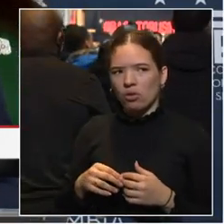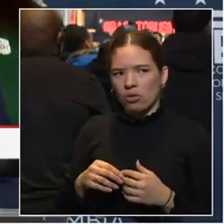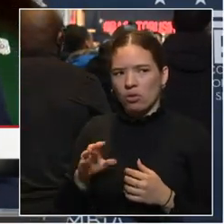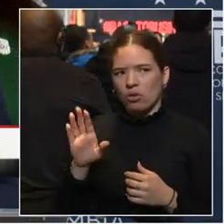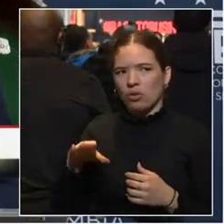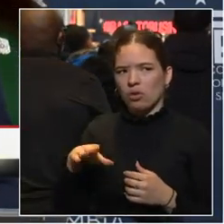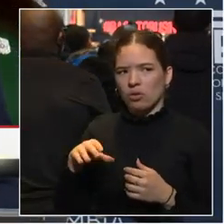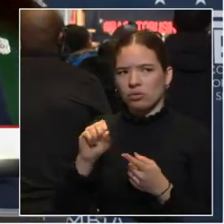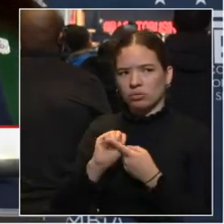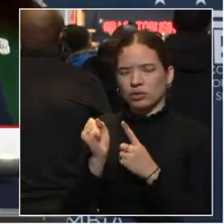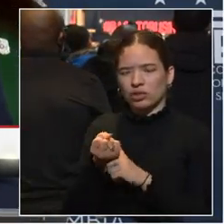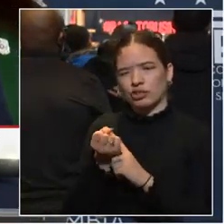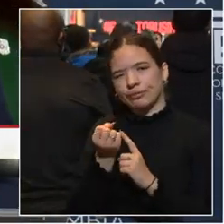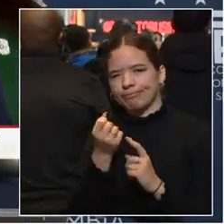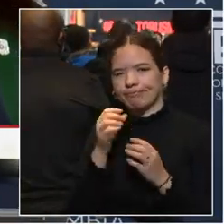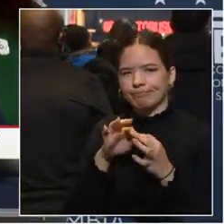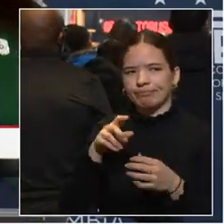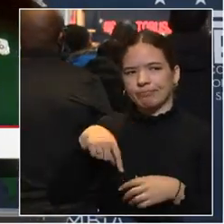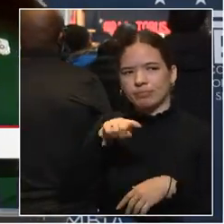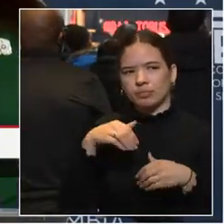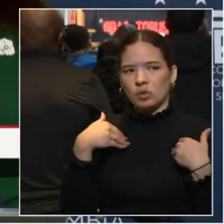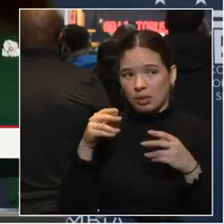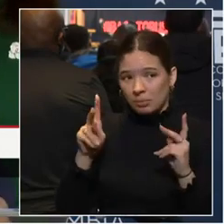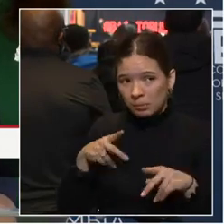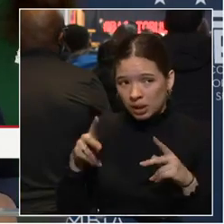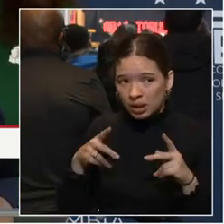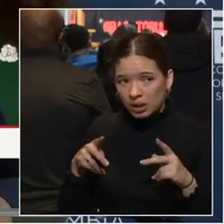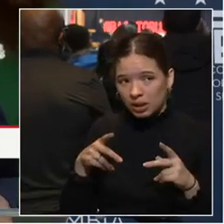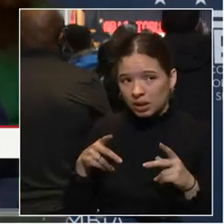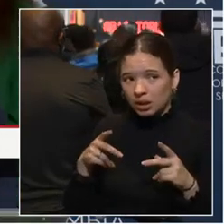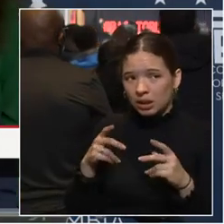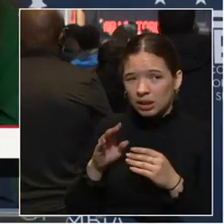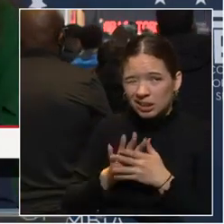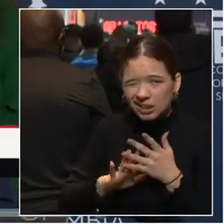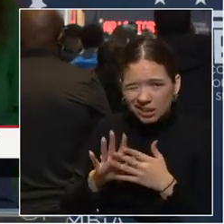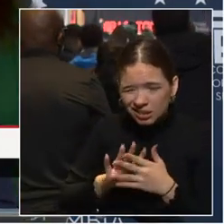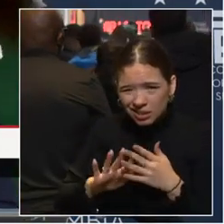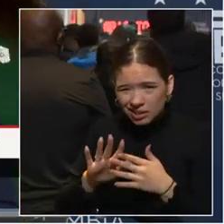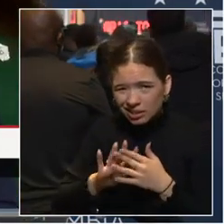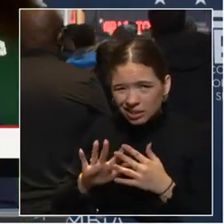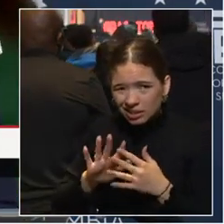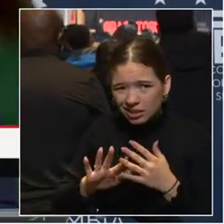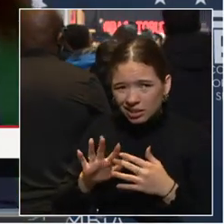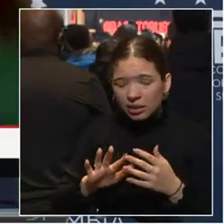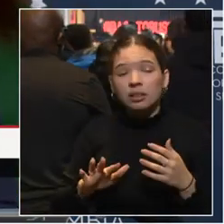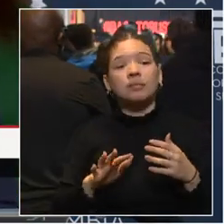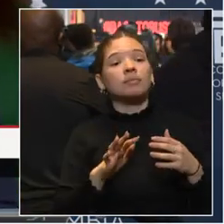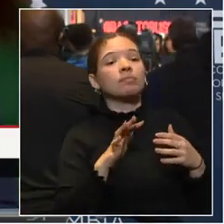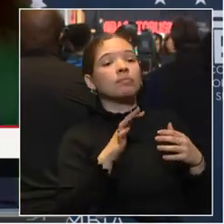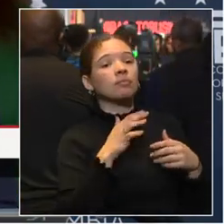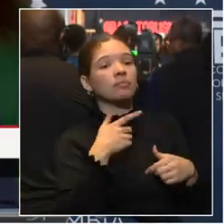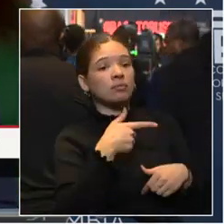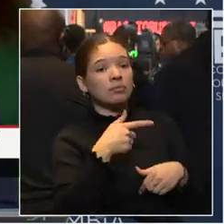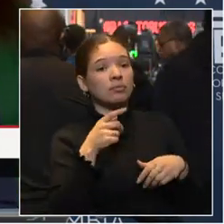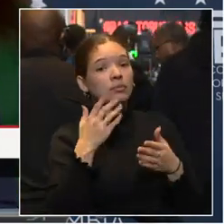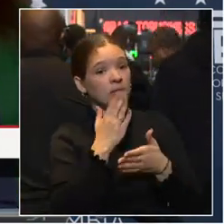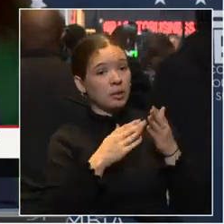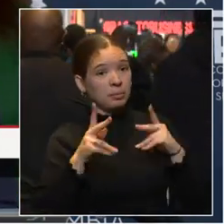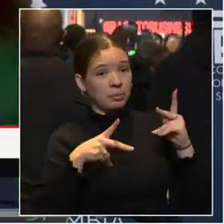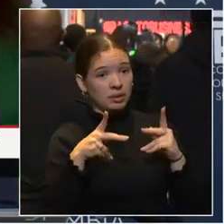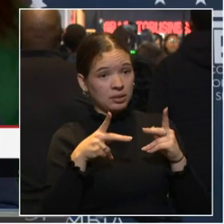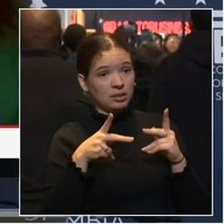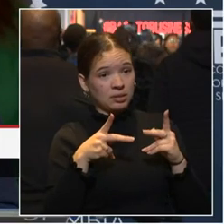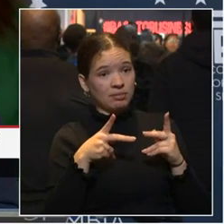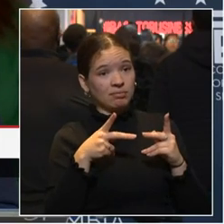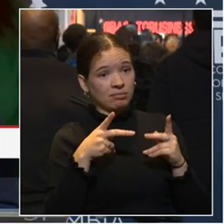people pretty much being involved in violence or being victims of violence? Some young people are involved in violence and are victims